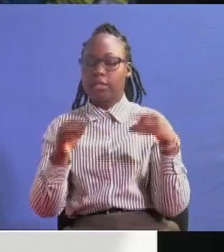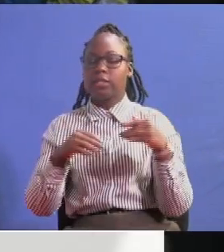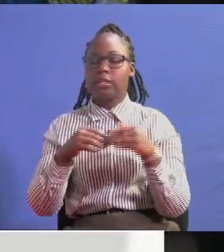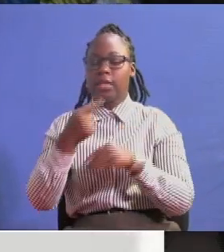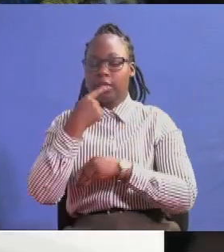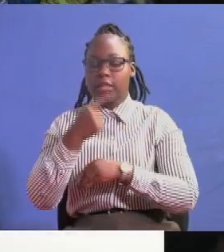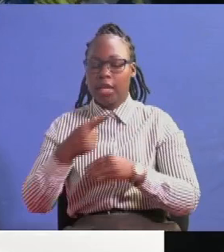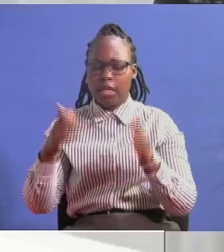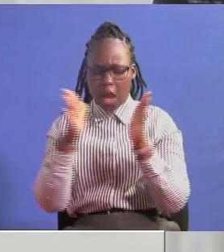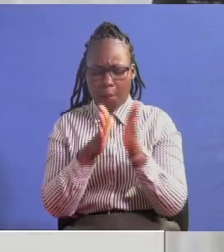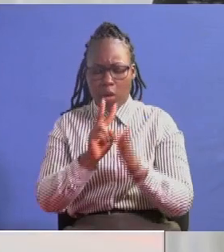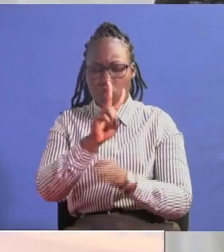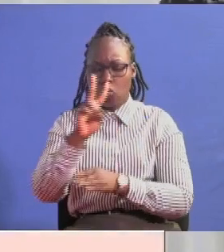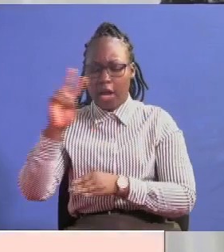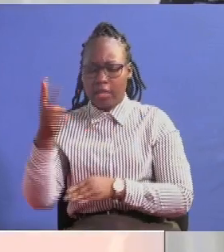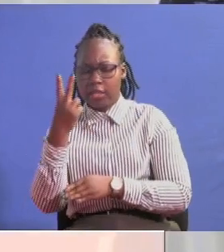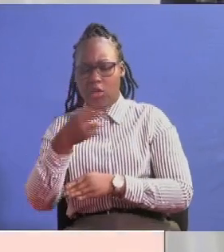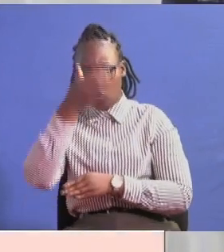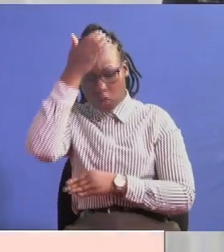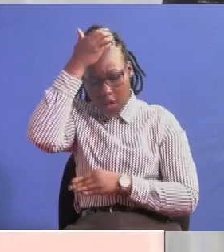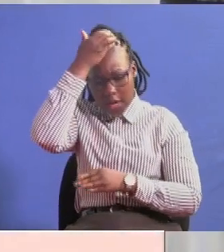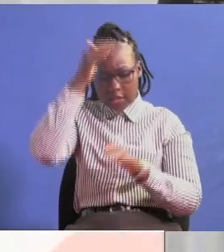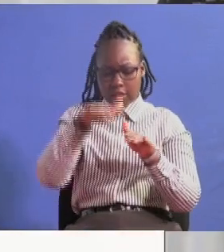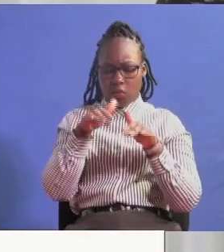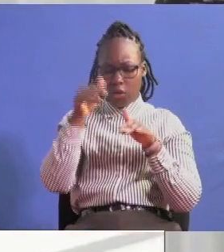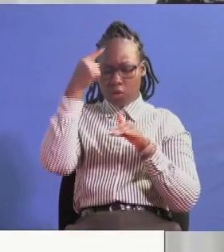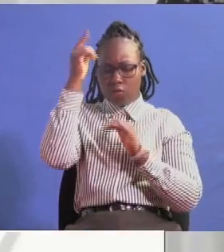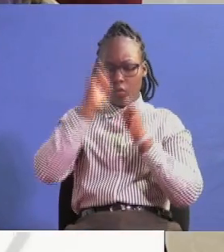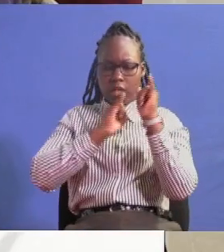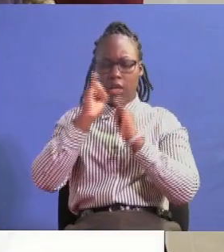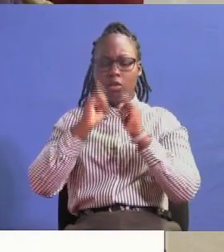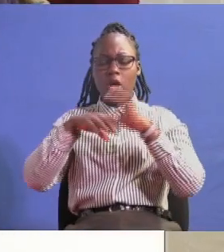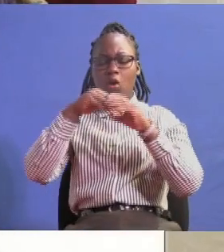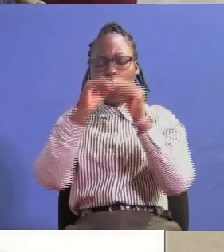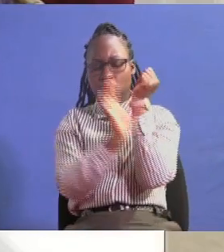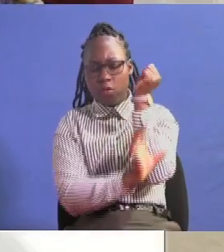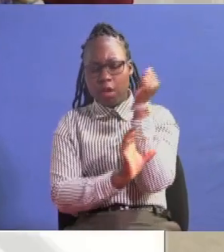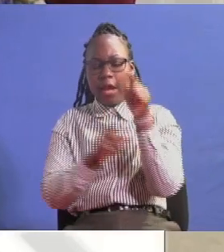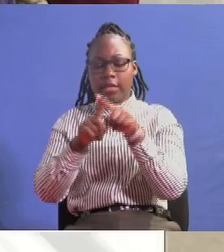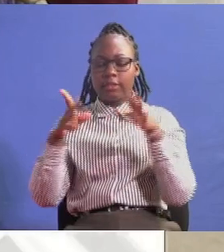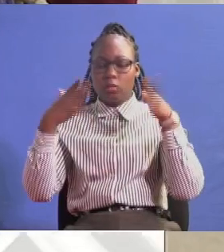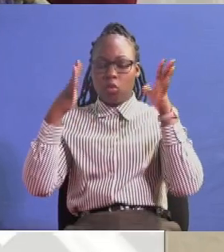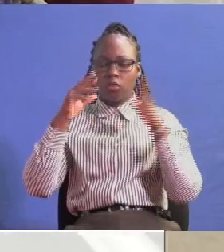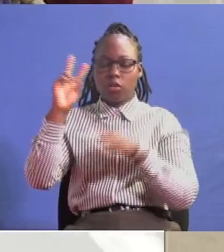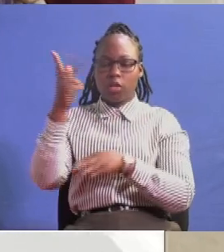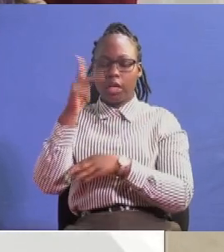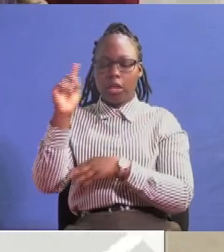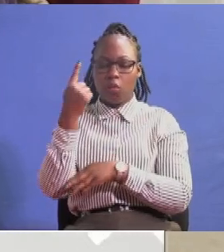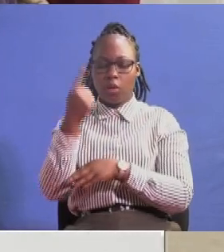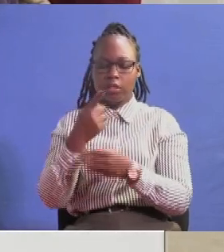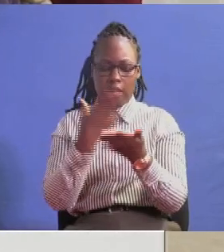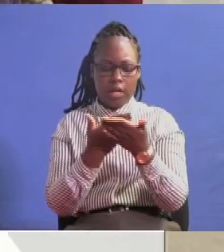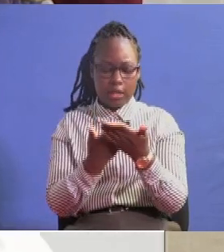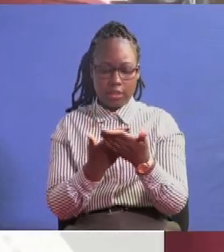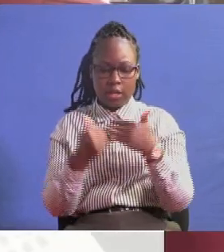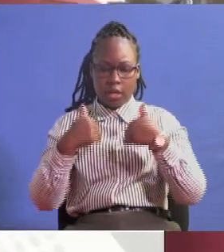about 200,000 nurses are waiting interviews abroad, and as he congratulated the Kenya Kwanza agenda on